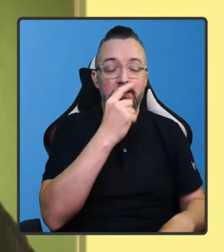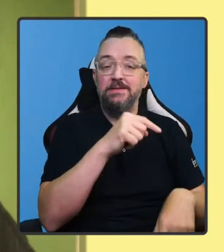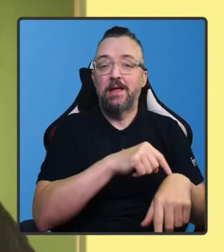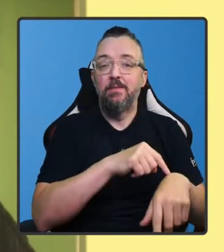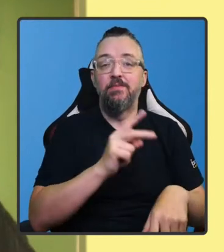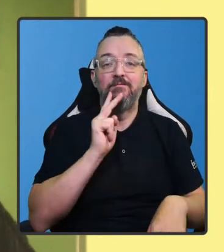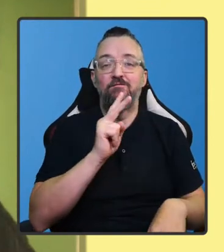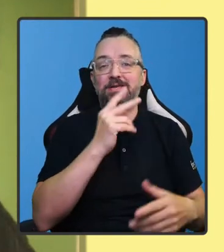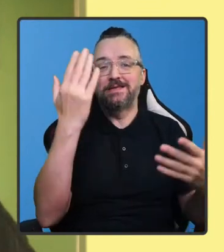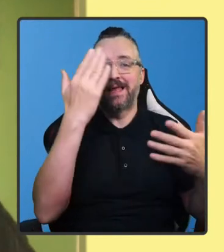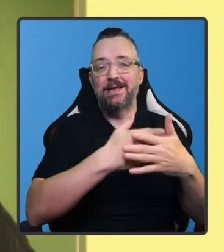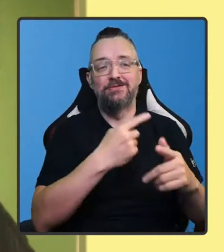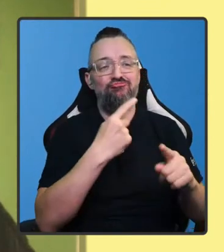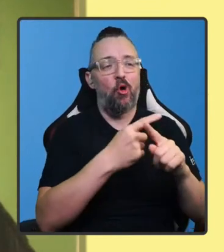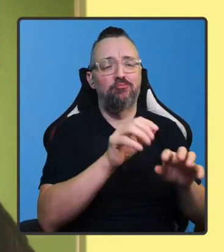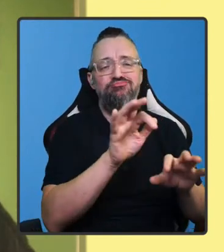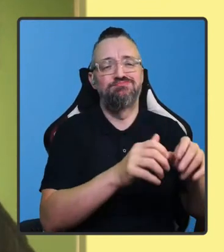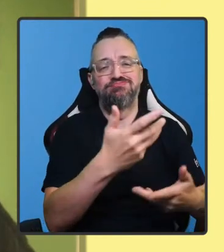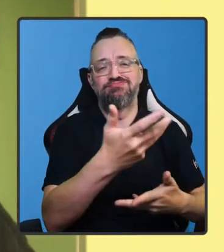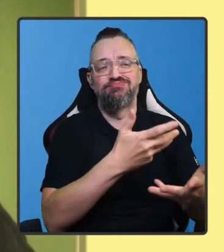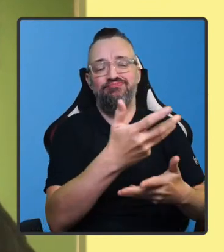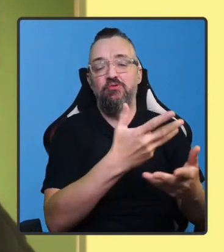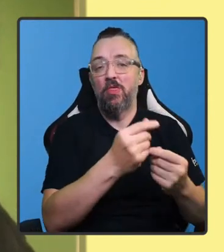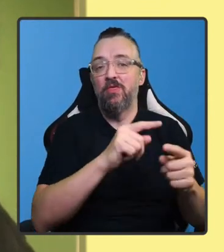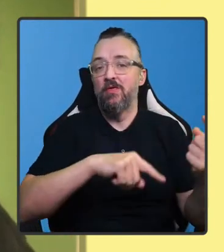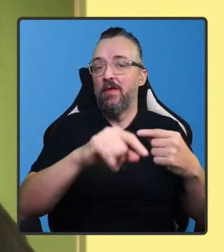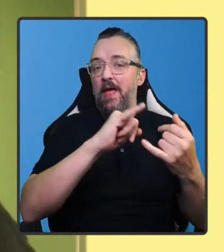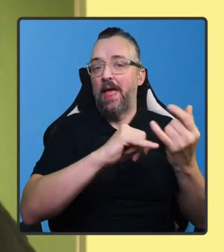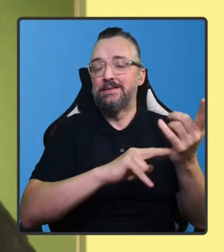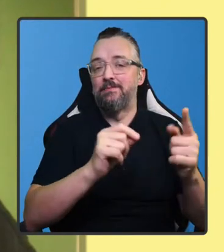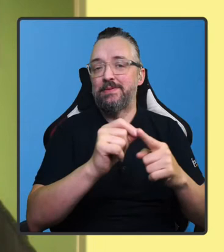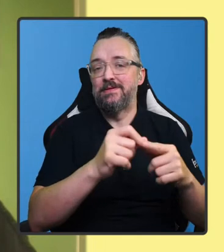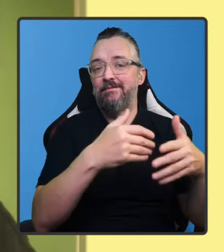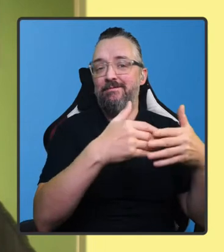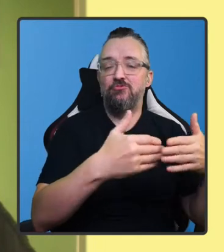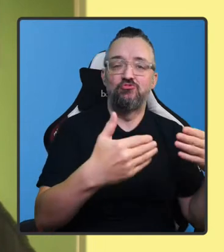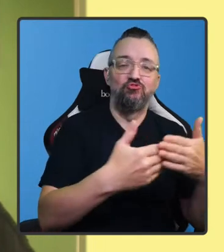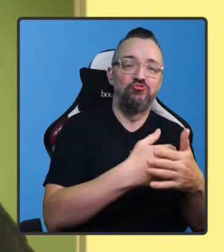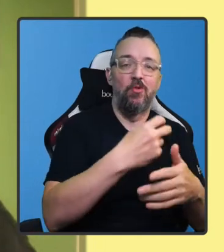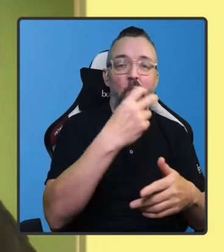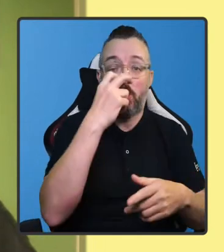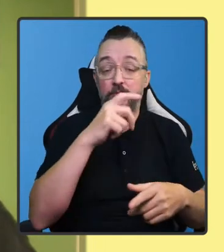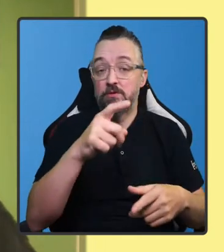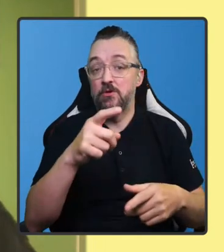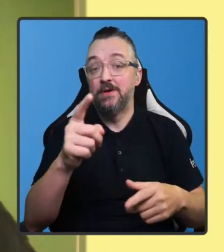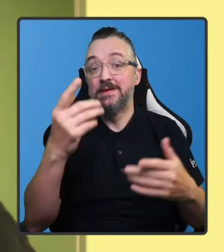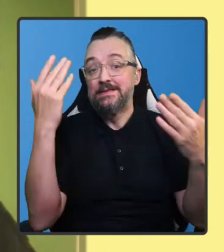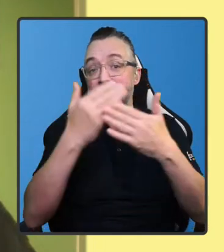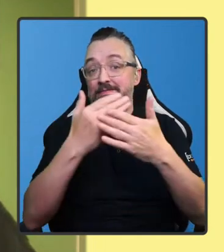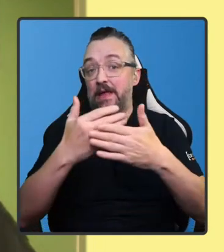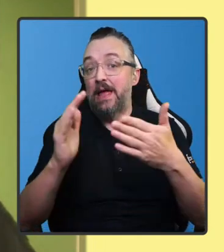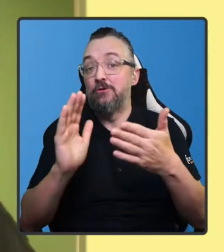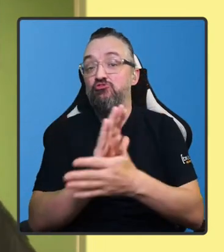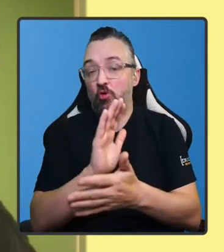evening blethering with SNP friends, old and new. So do enjoy your evening, and I look